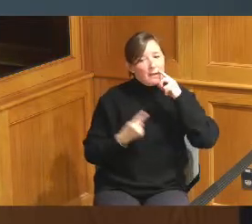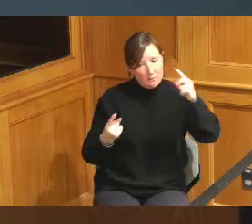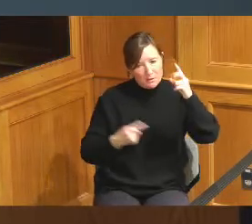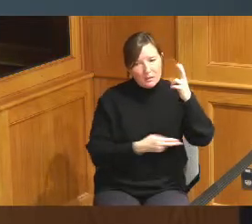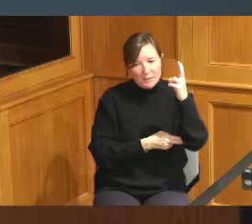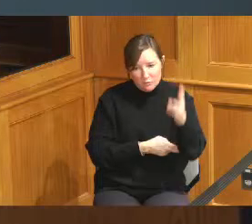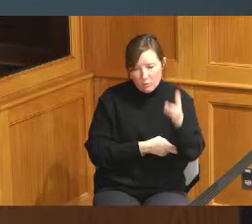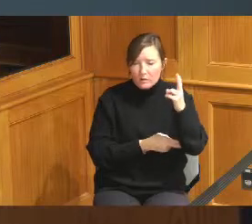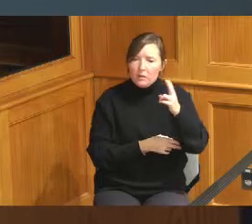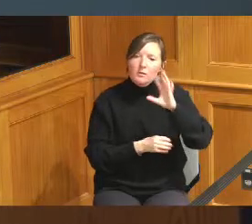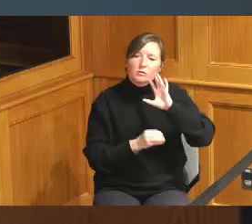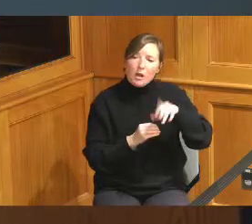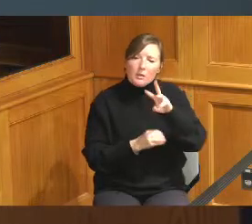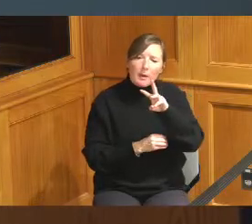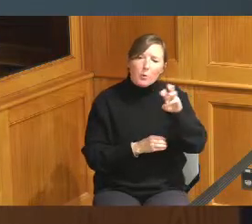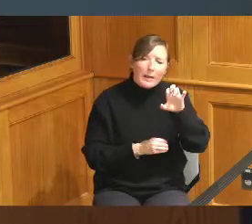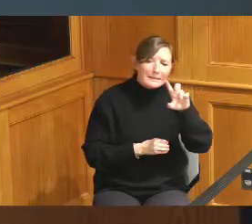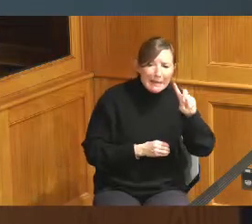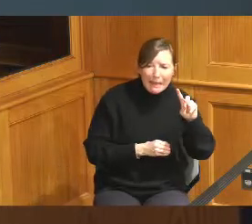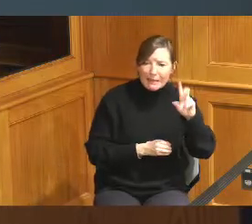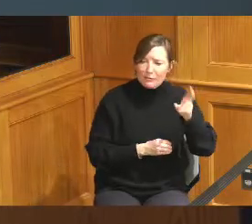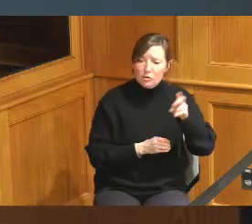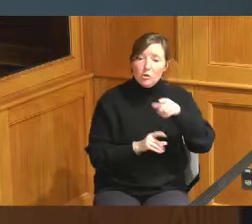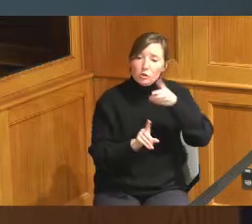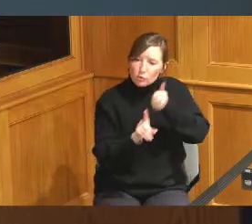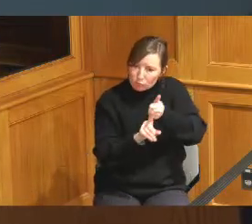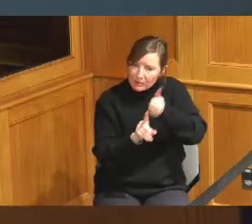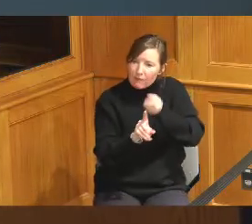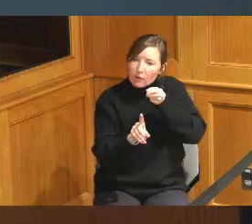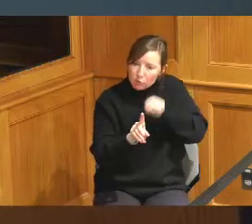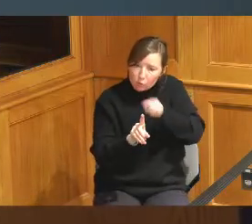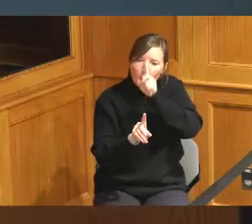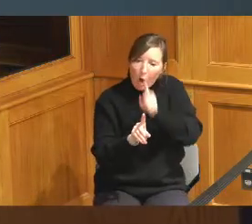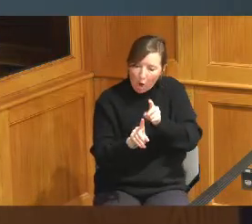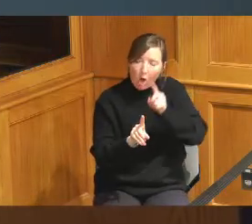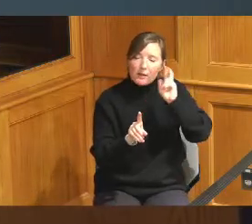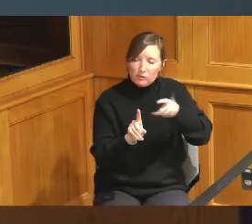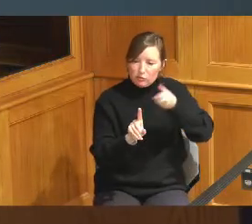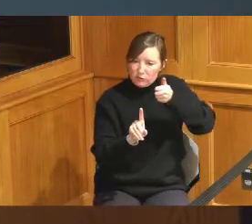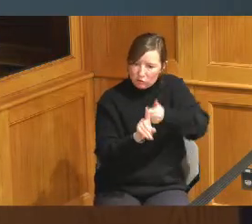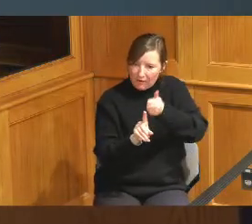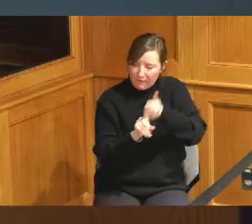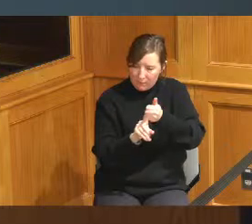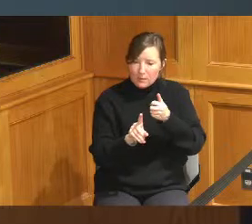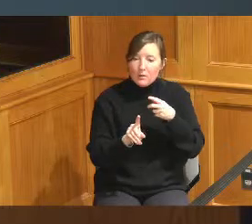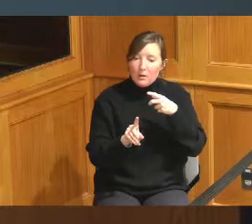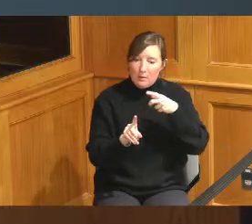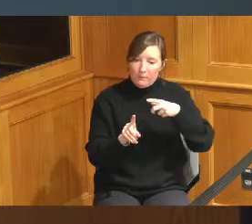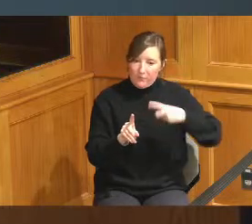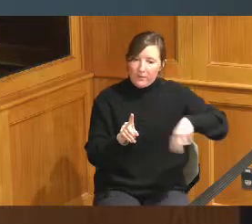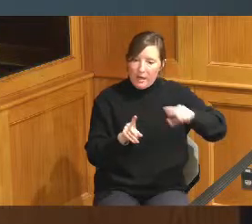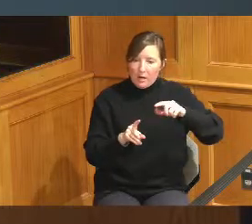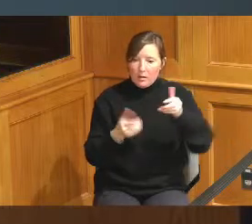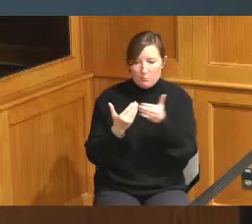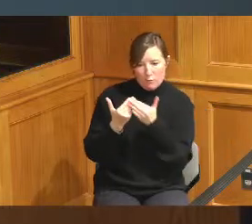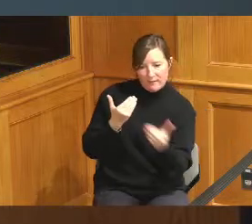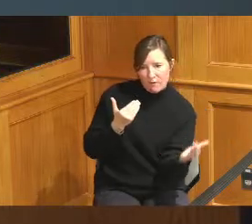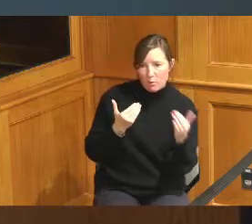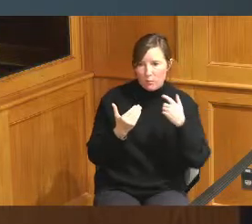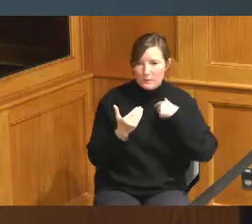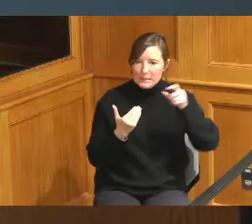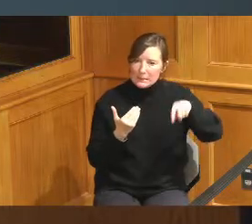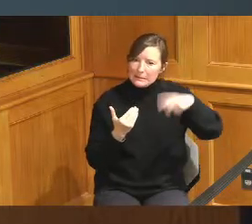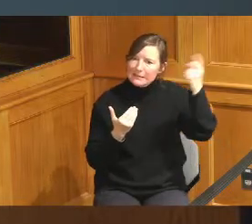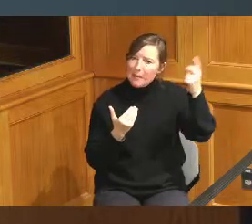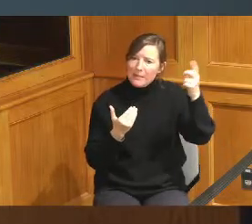to talk about the history of the West End, and you are history. And so as they're moving forward, we've got to have something with